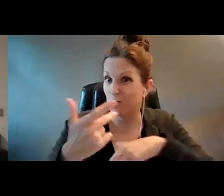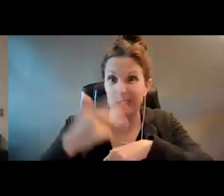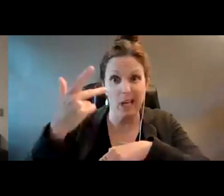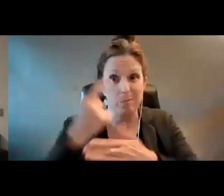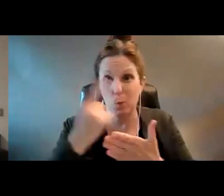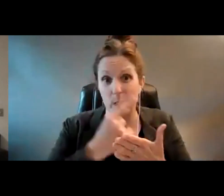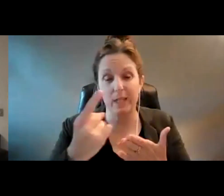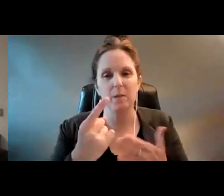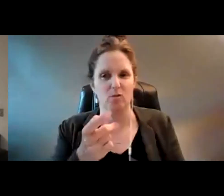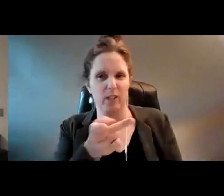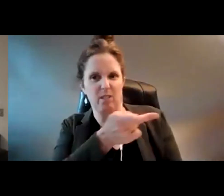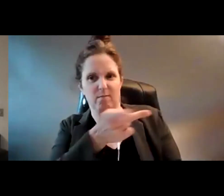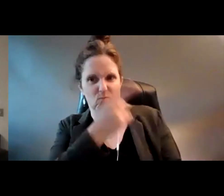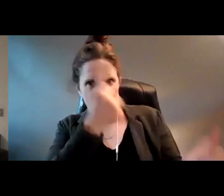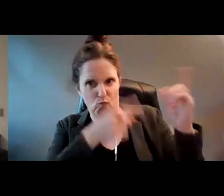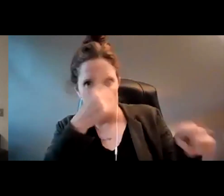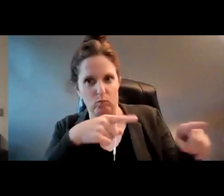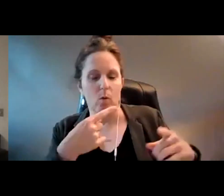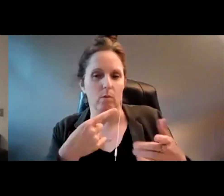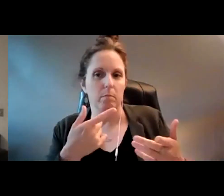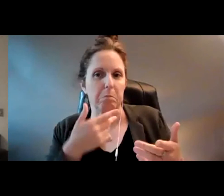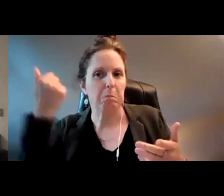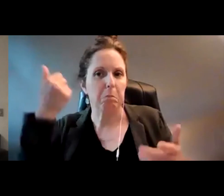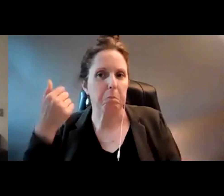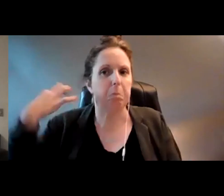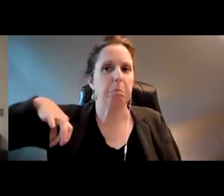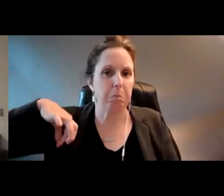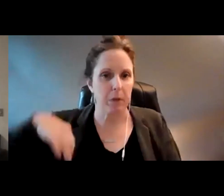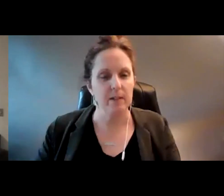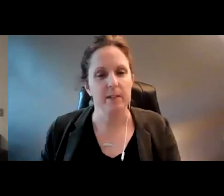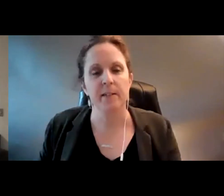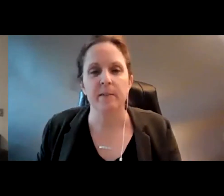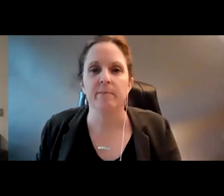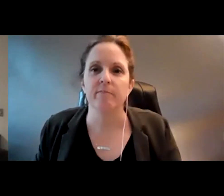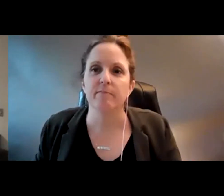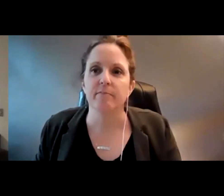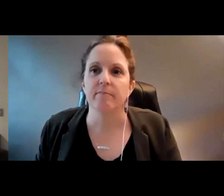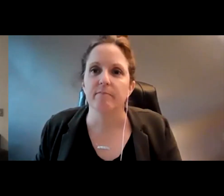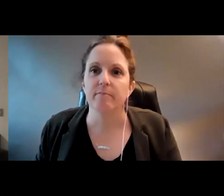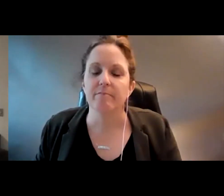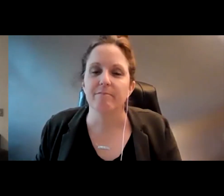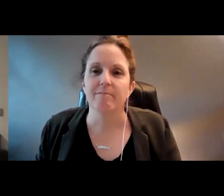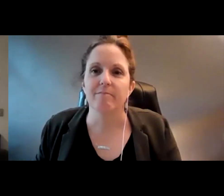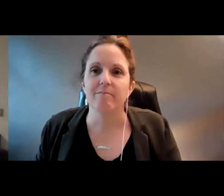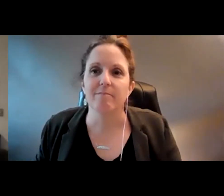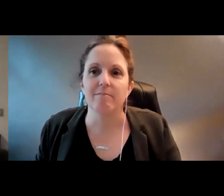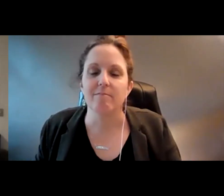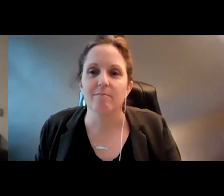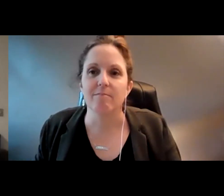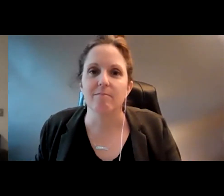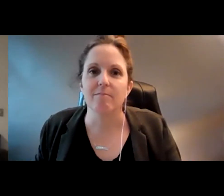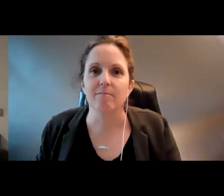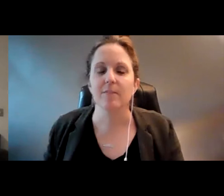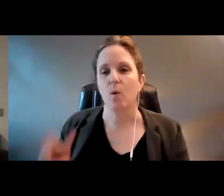smoking actively, it might have been a few times a week, but sometimes people met once or twice or 3 times a week for months